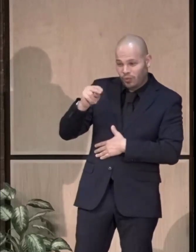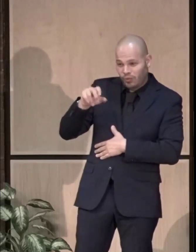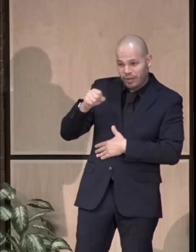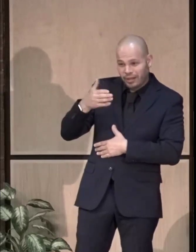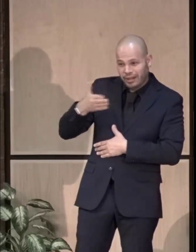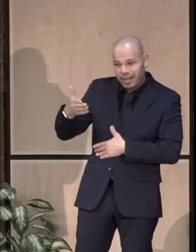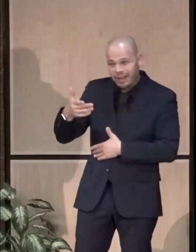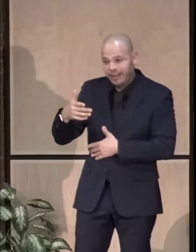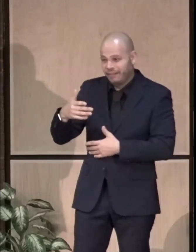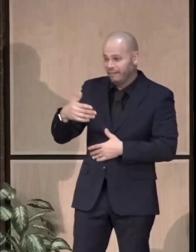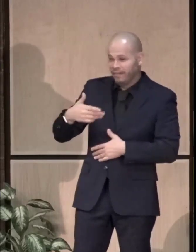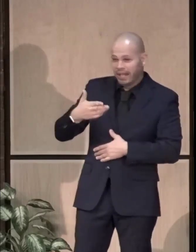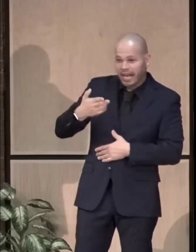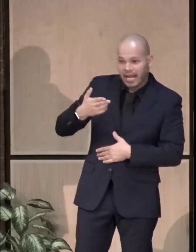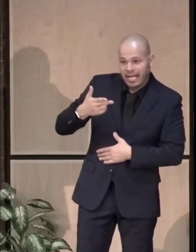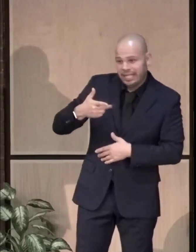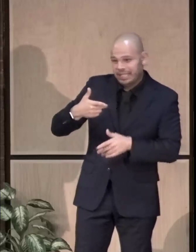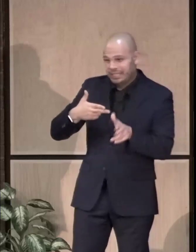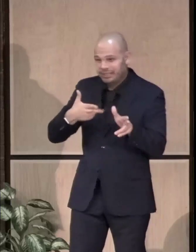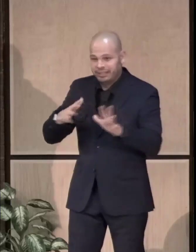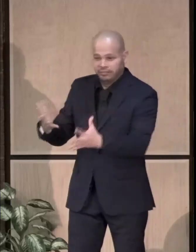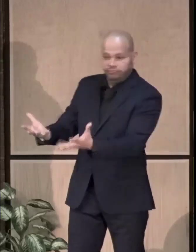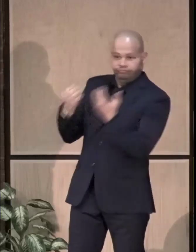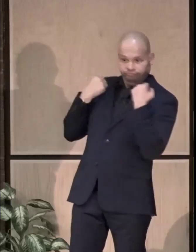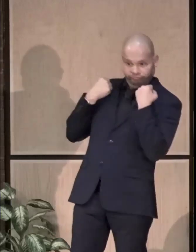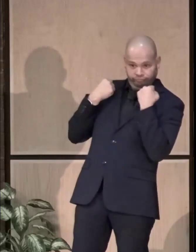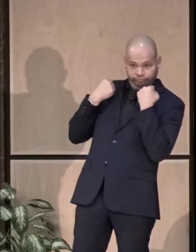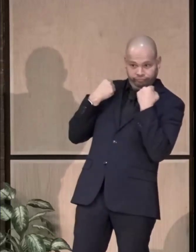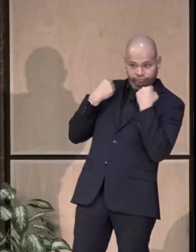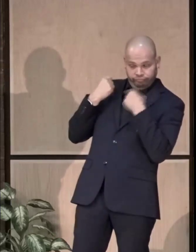right? Yes. I also understood that that was already